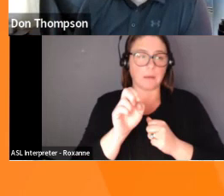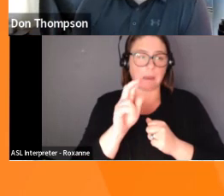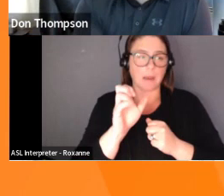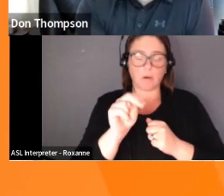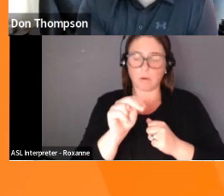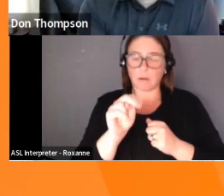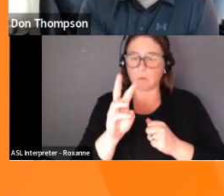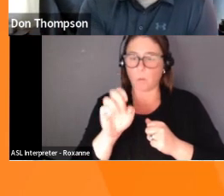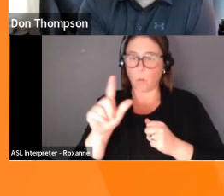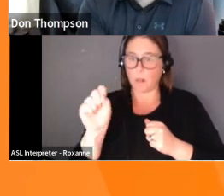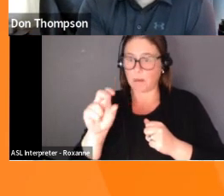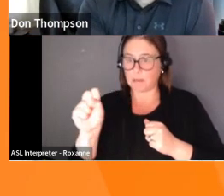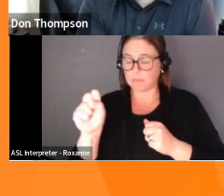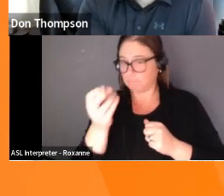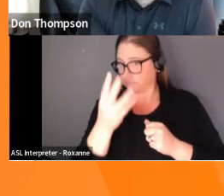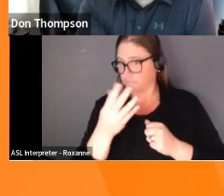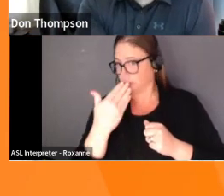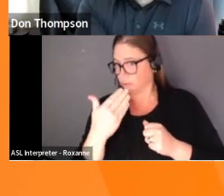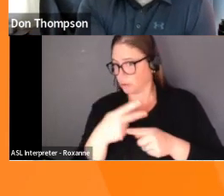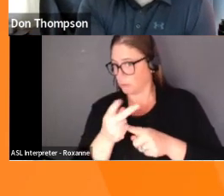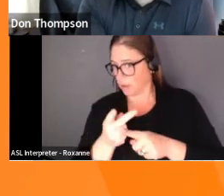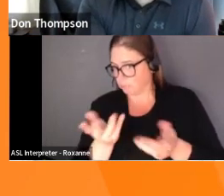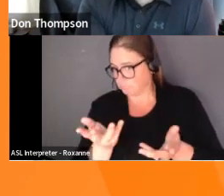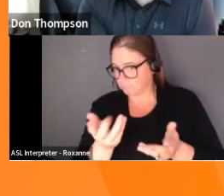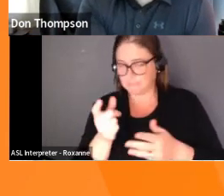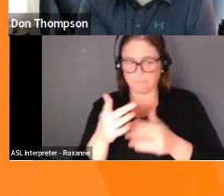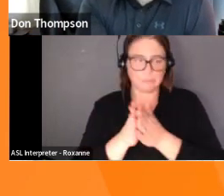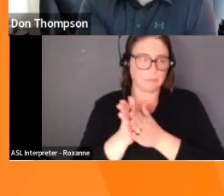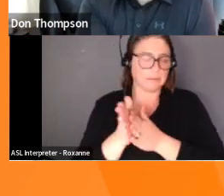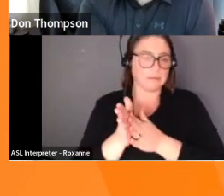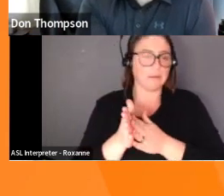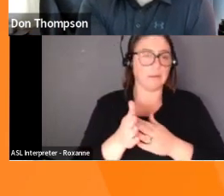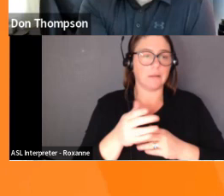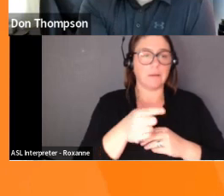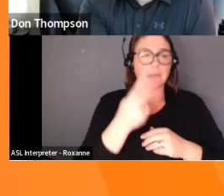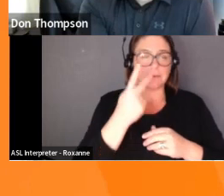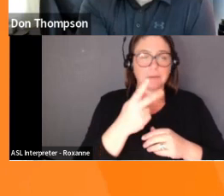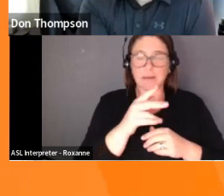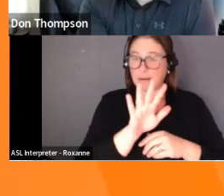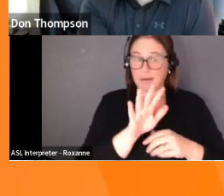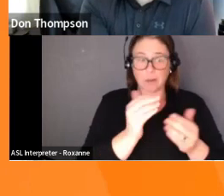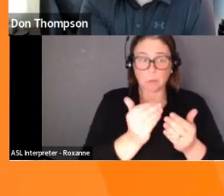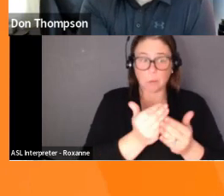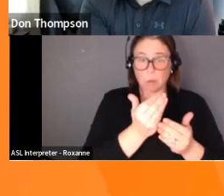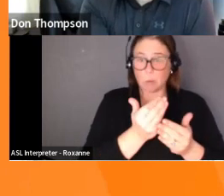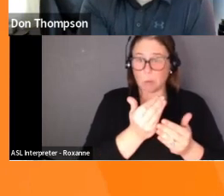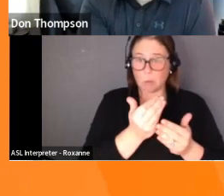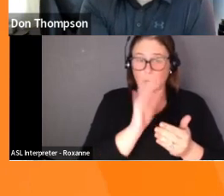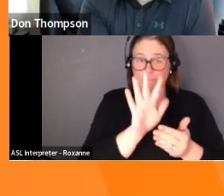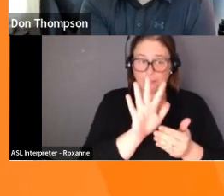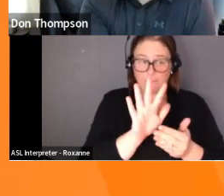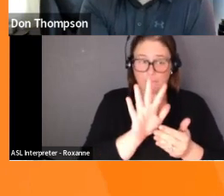anybody. What you have here is this 5 new from this price means I